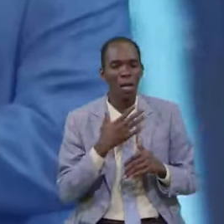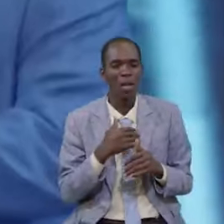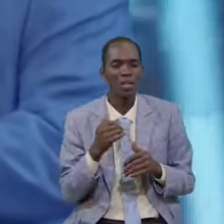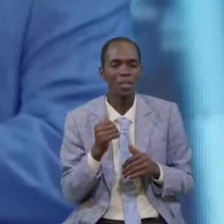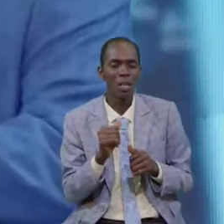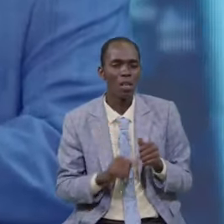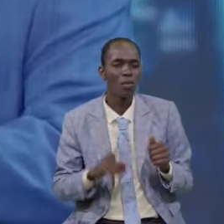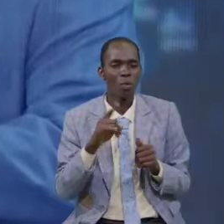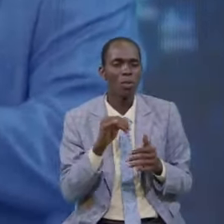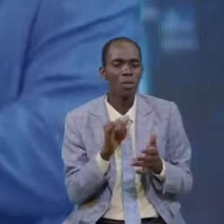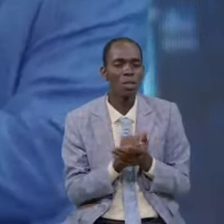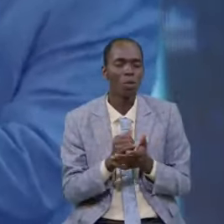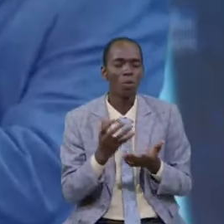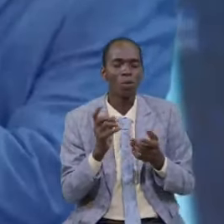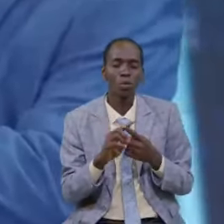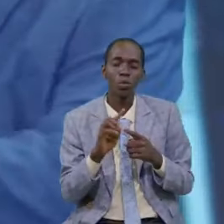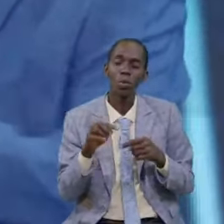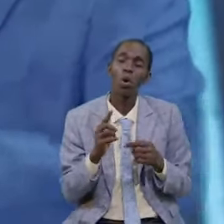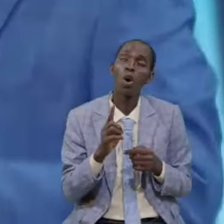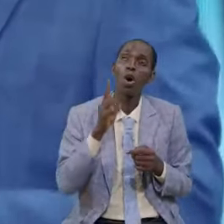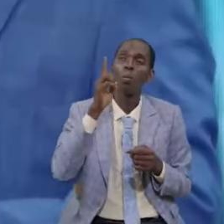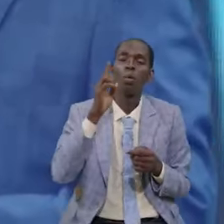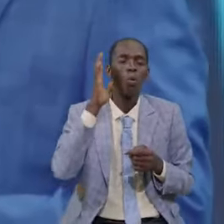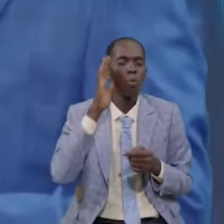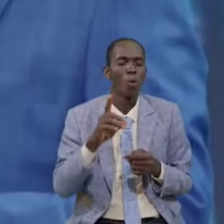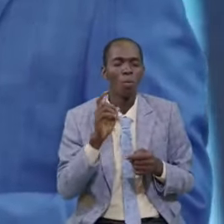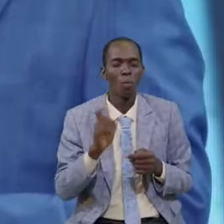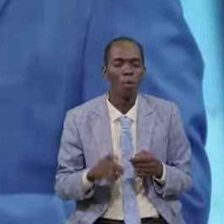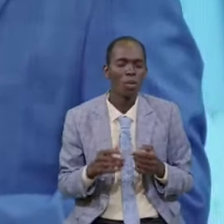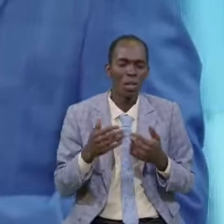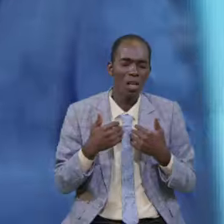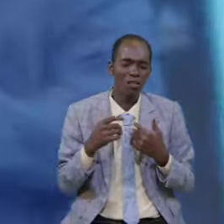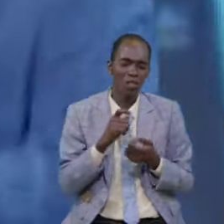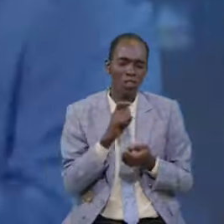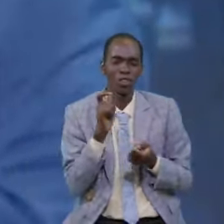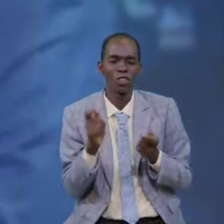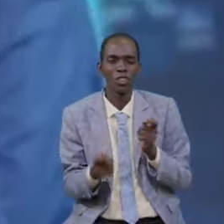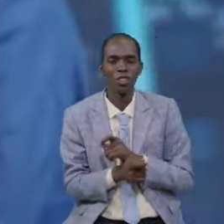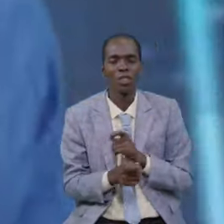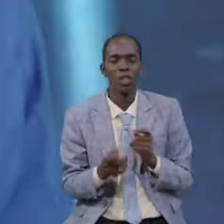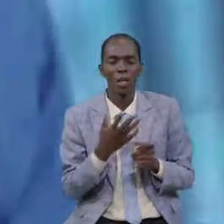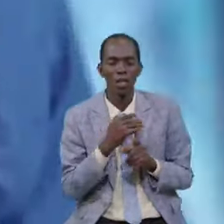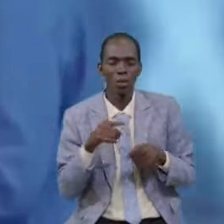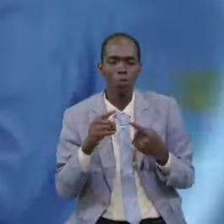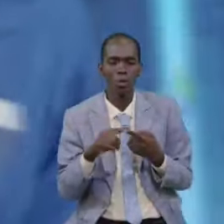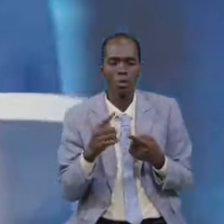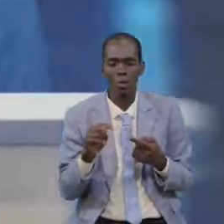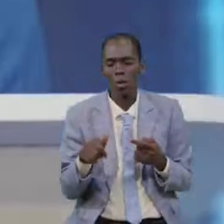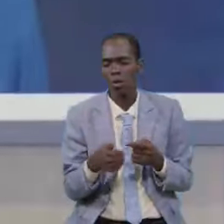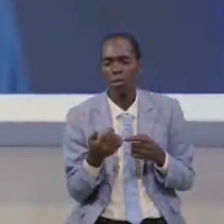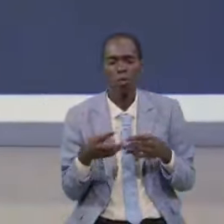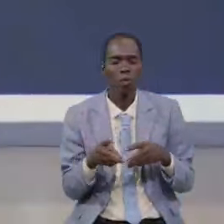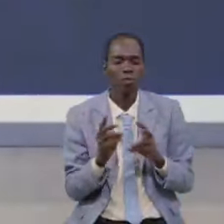change and turn around and go the opposite direction. Think about that. That the